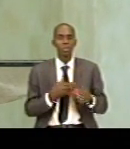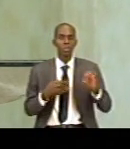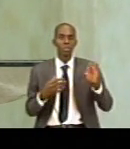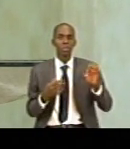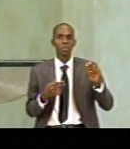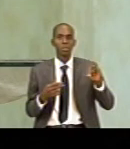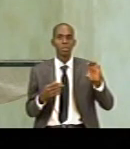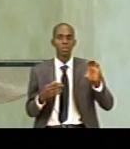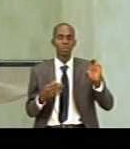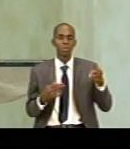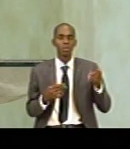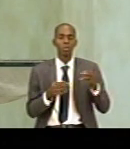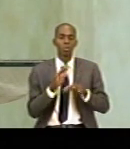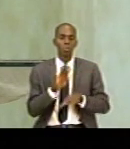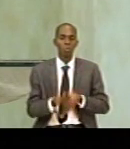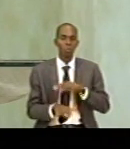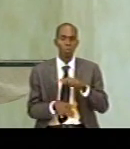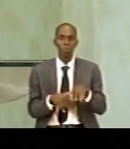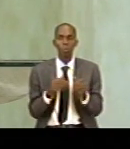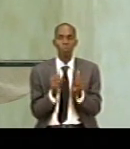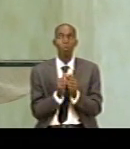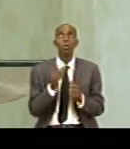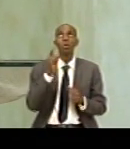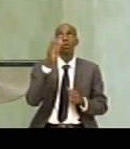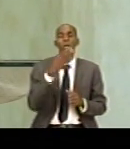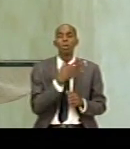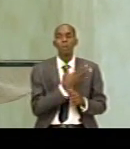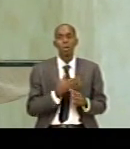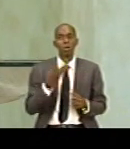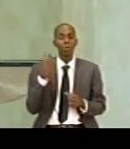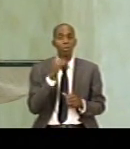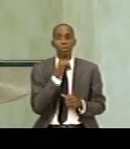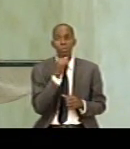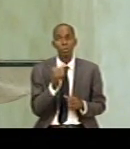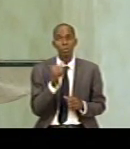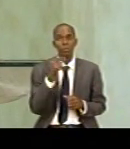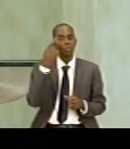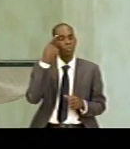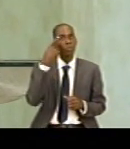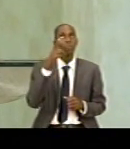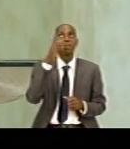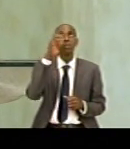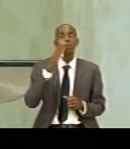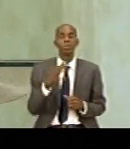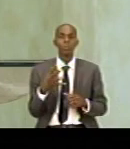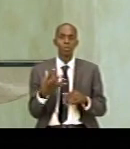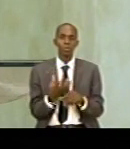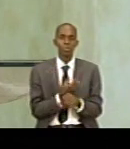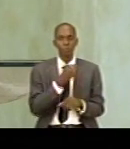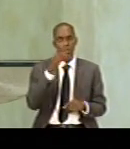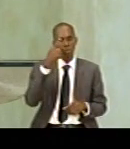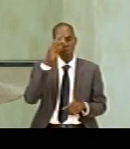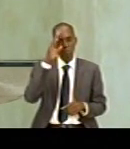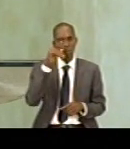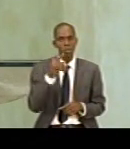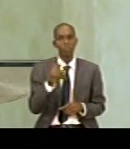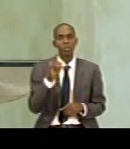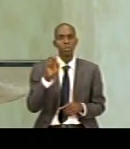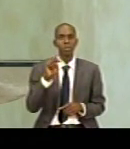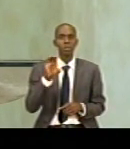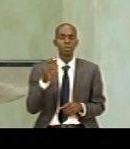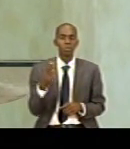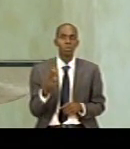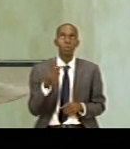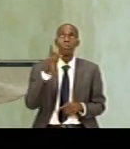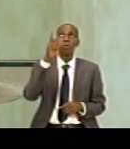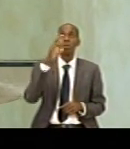with God, and he was not, for God took him. That's the rapture there.